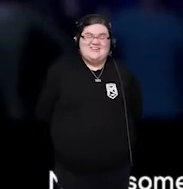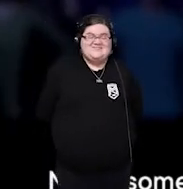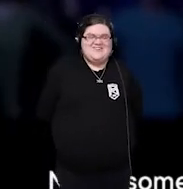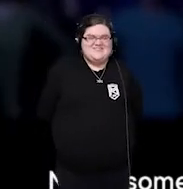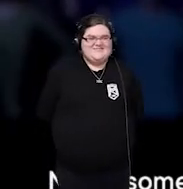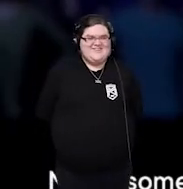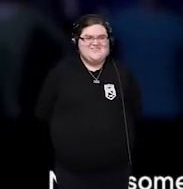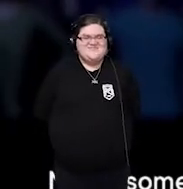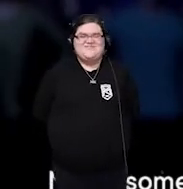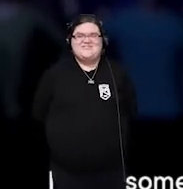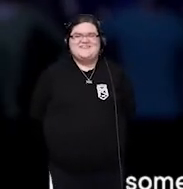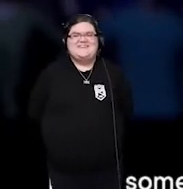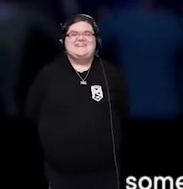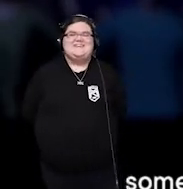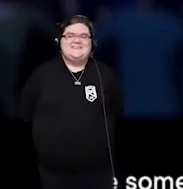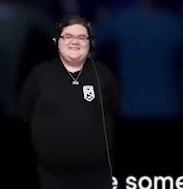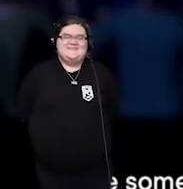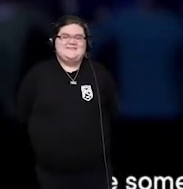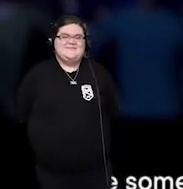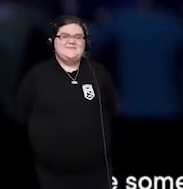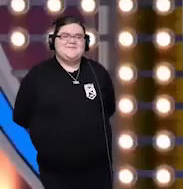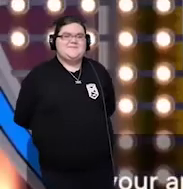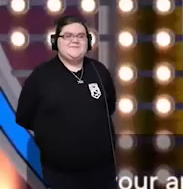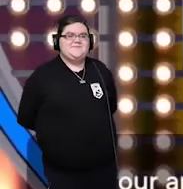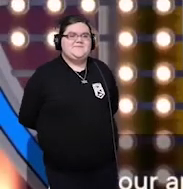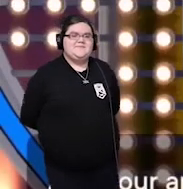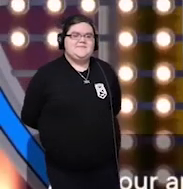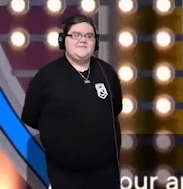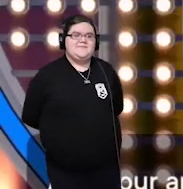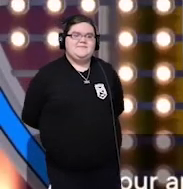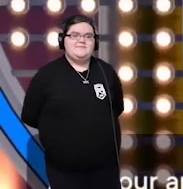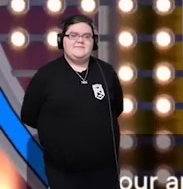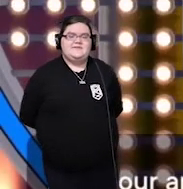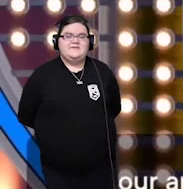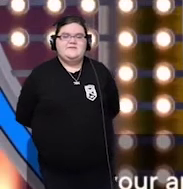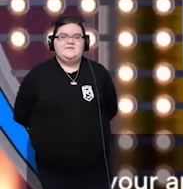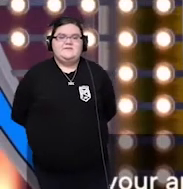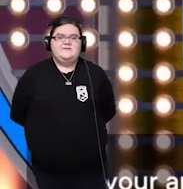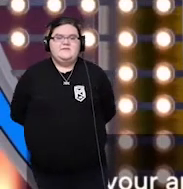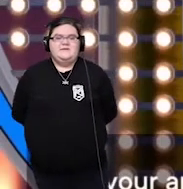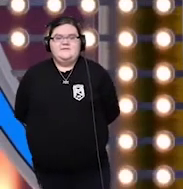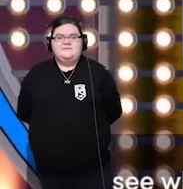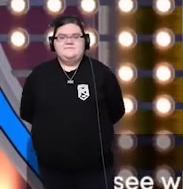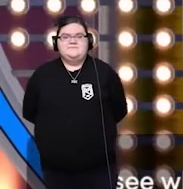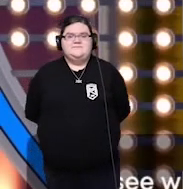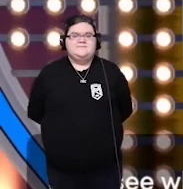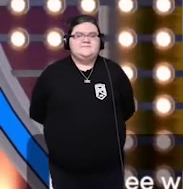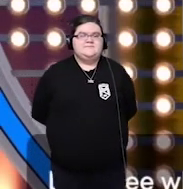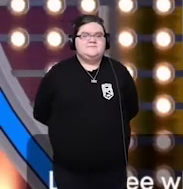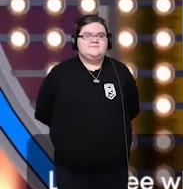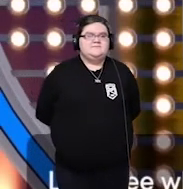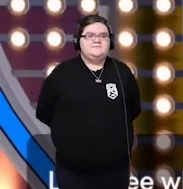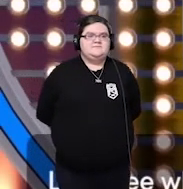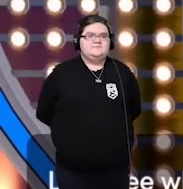I've seen it, bro. You're not wrong, but surely oh boy. They flopped that one, though. And yeah, we've got to win this one. What the fuck is not